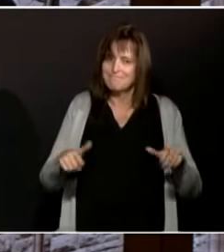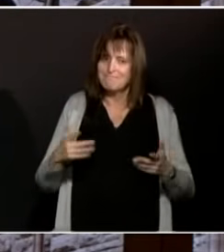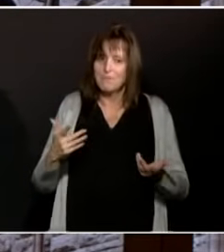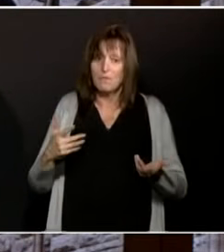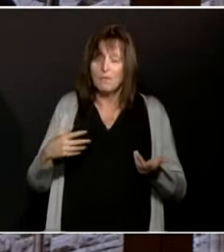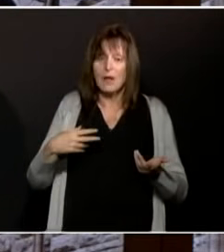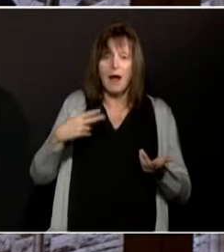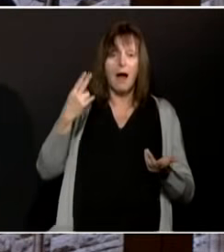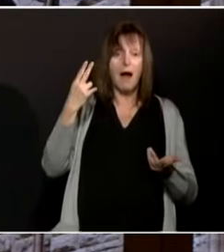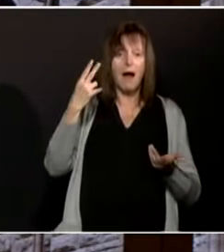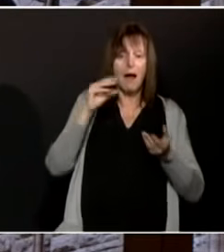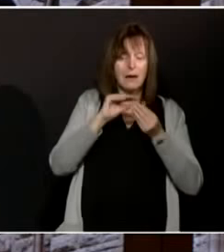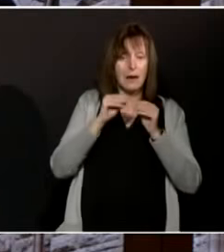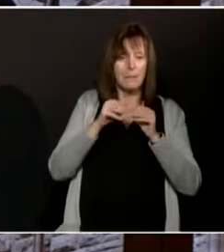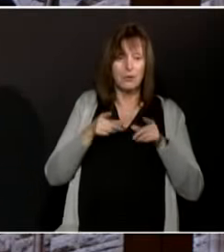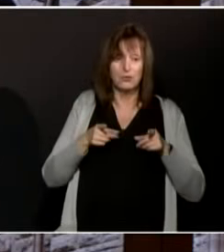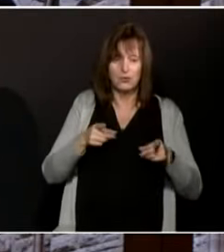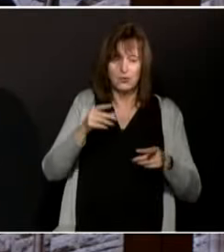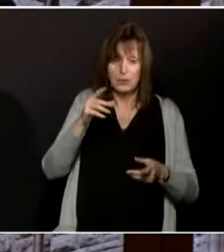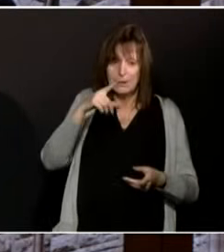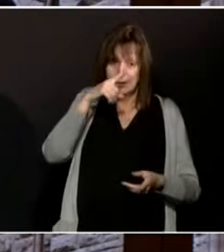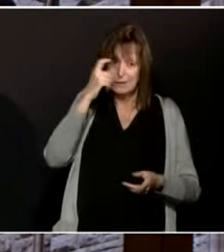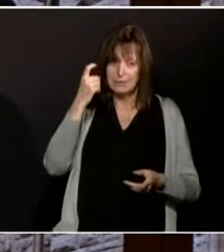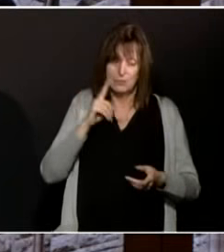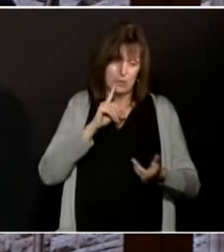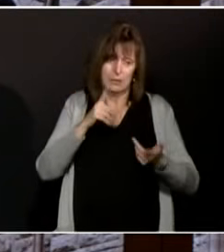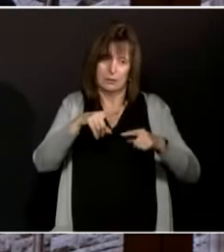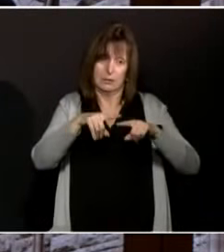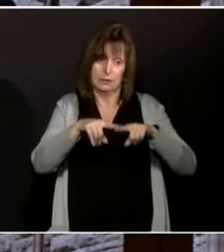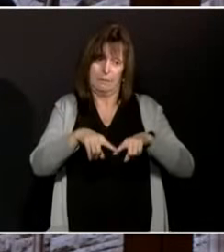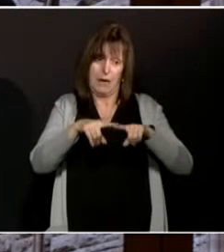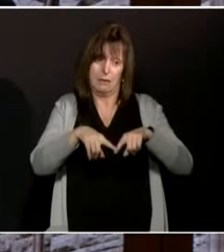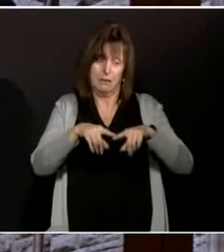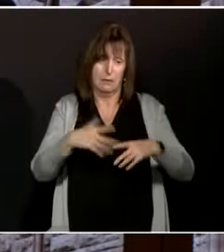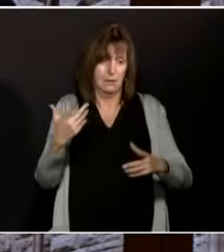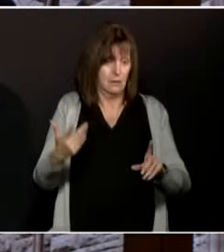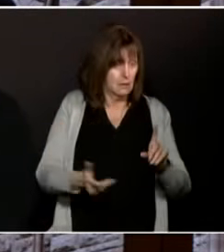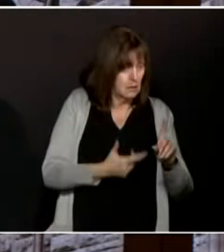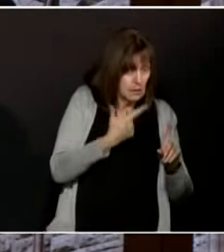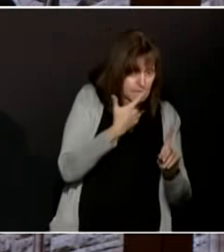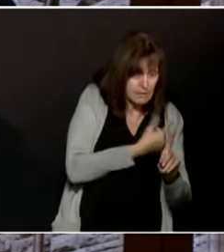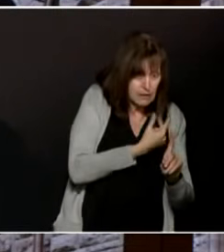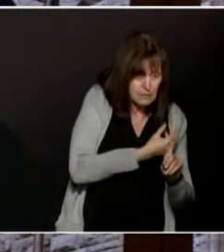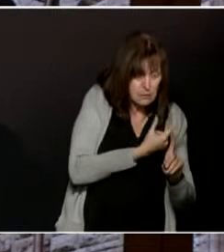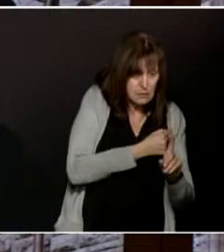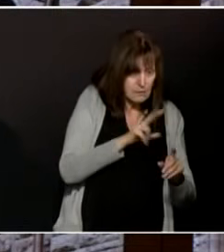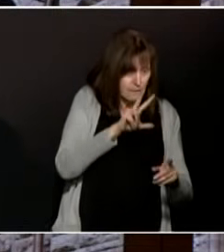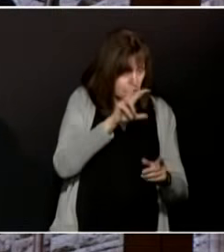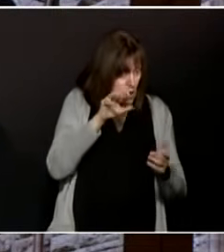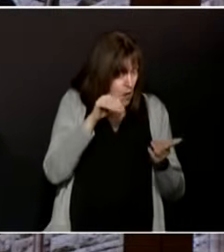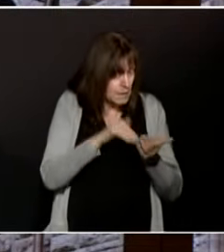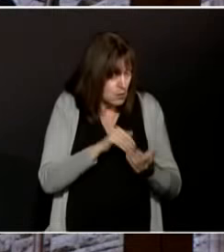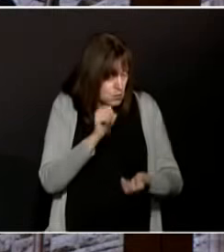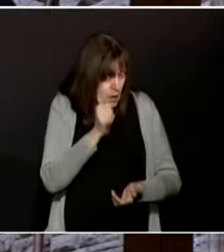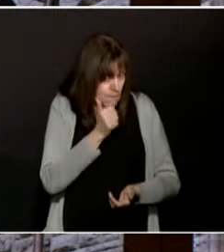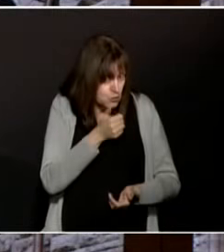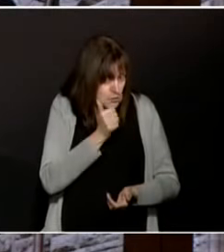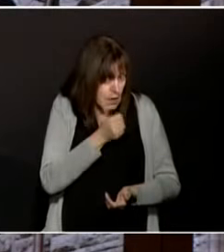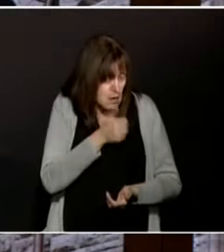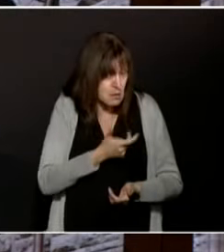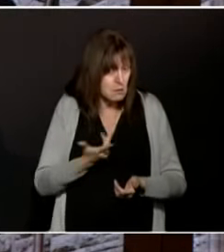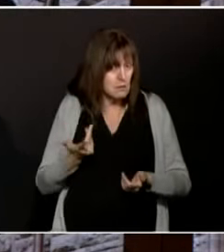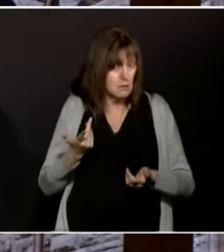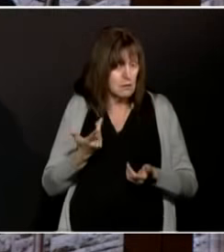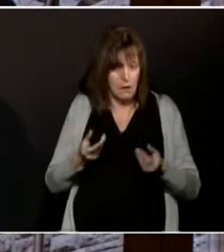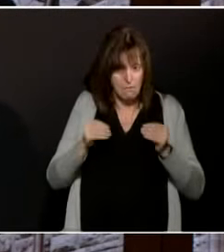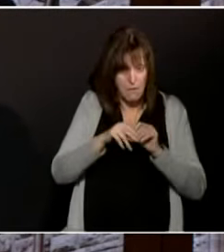we could get that vaccination rate up to 300,000 a day, including if we put some stronger measures in, if we can get our vaccination